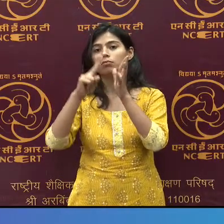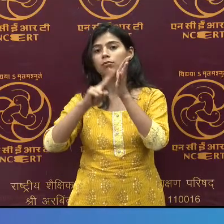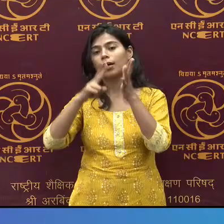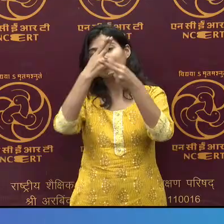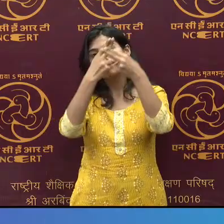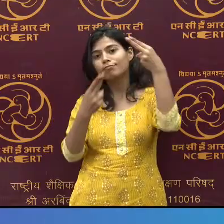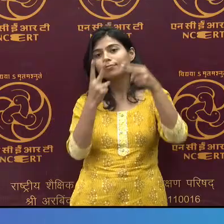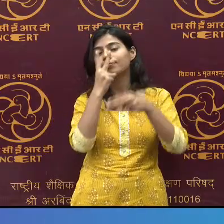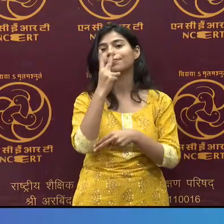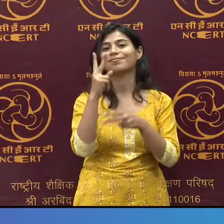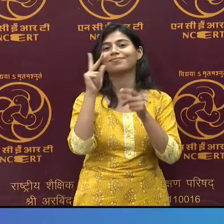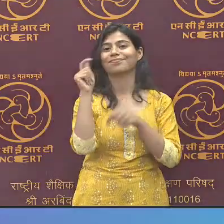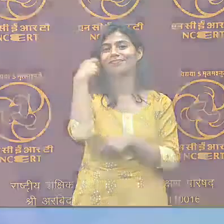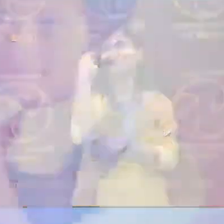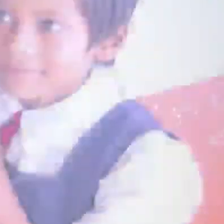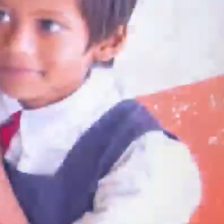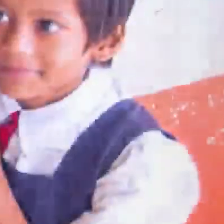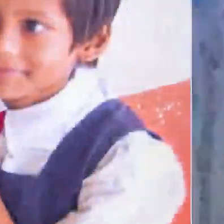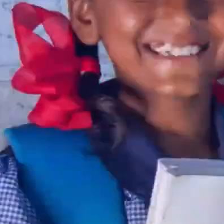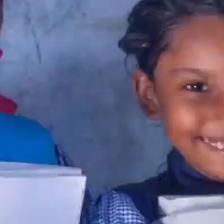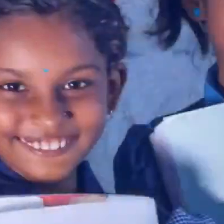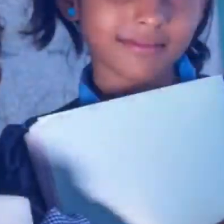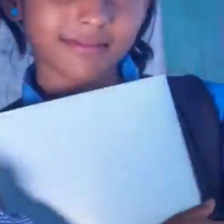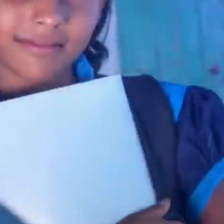Let's take a look at a video.